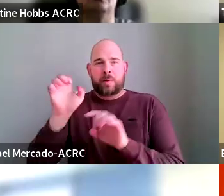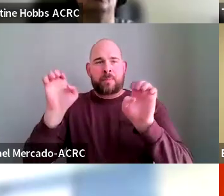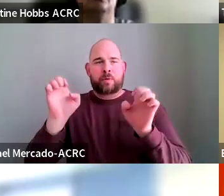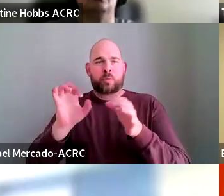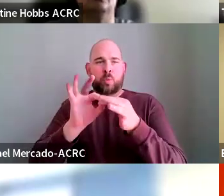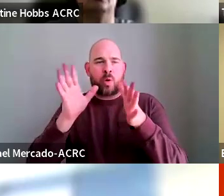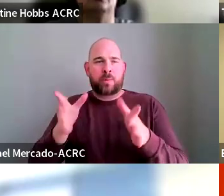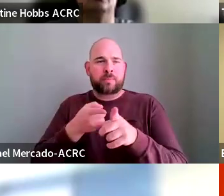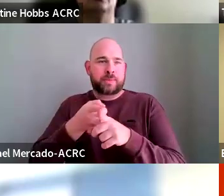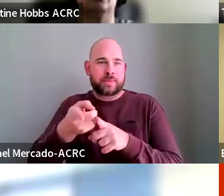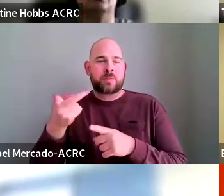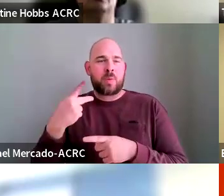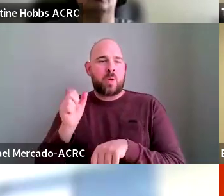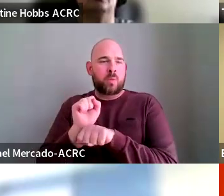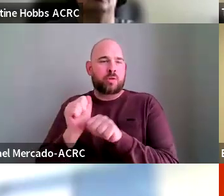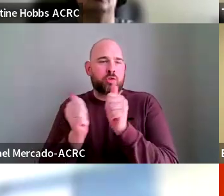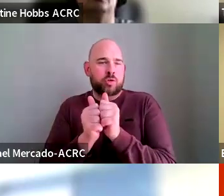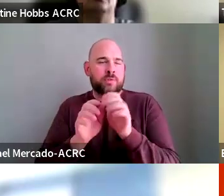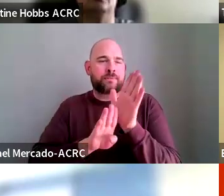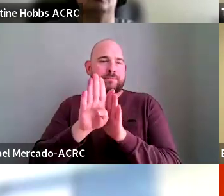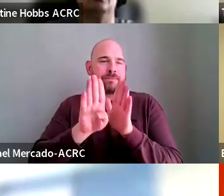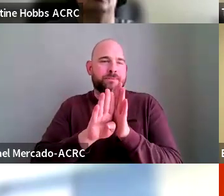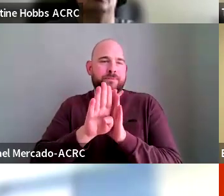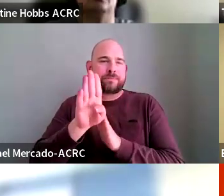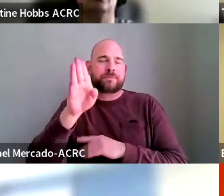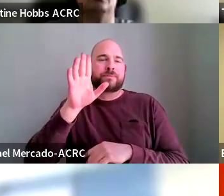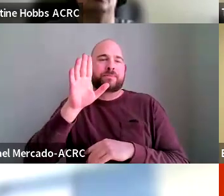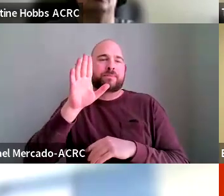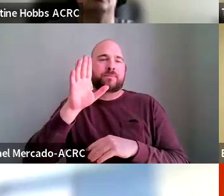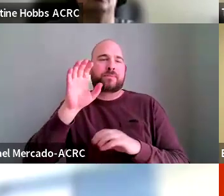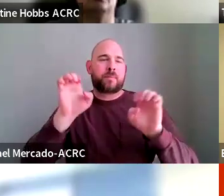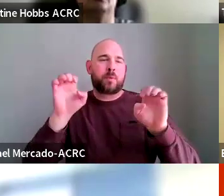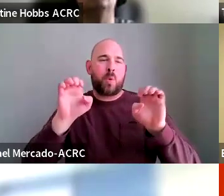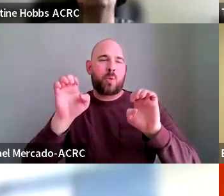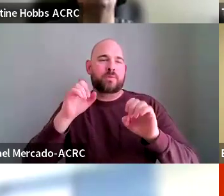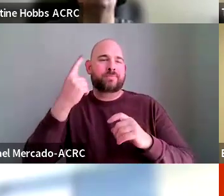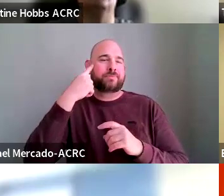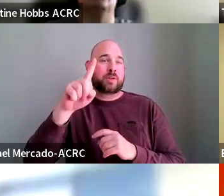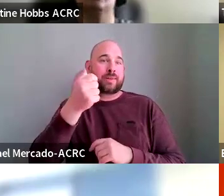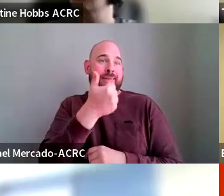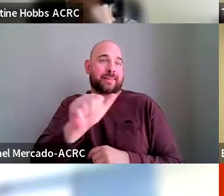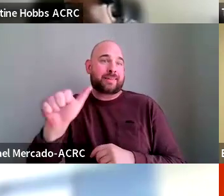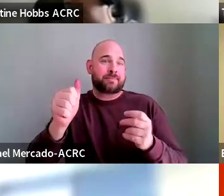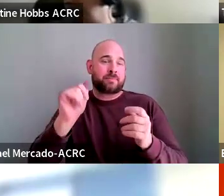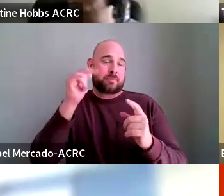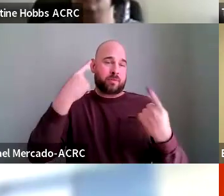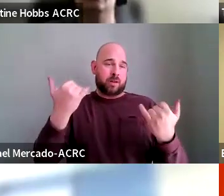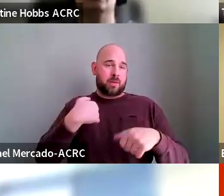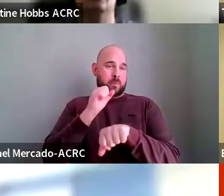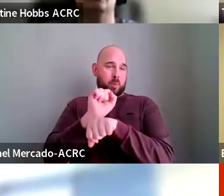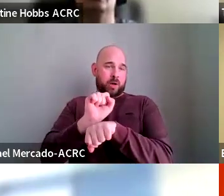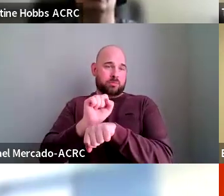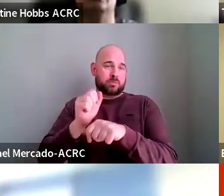So Hubert and myself, so Hubert, our emergency coordinator specialist, we've been working together to develop some